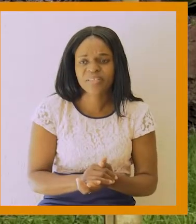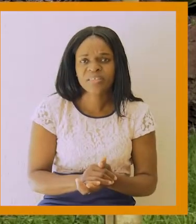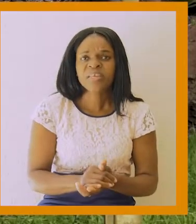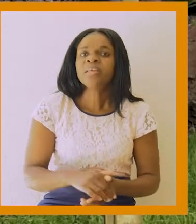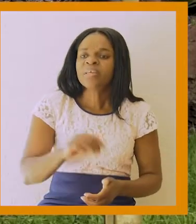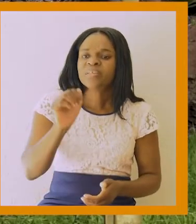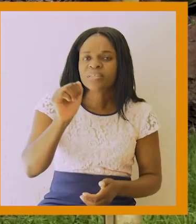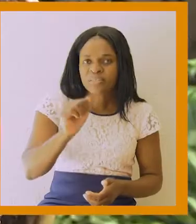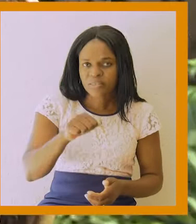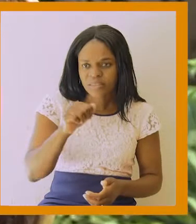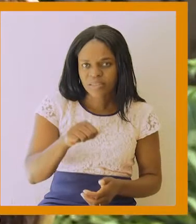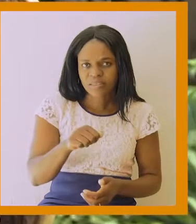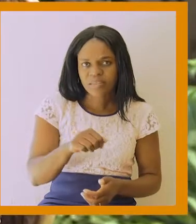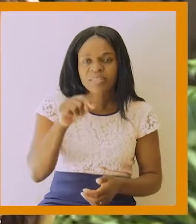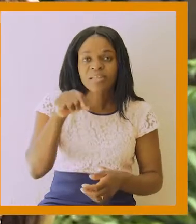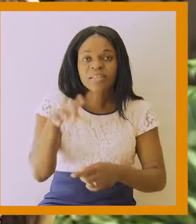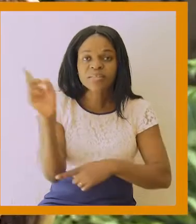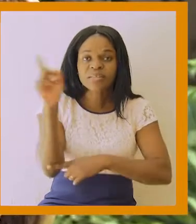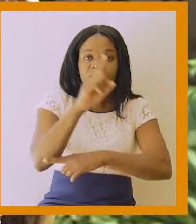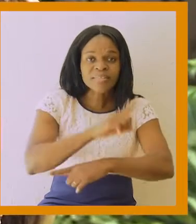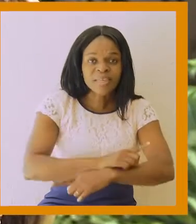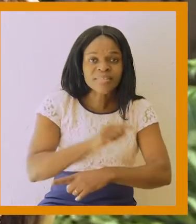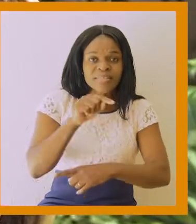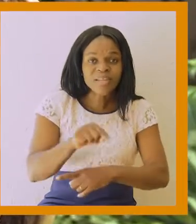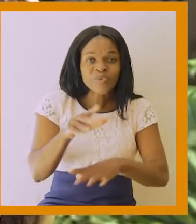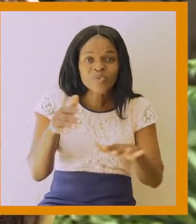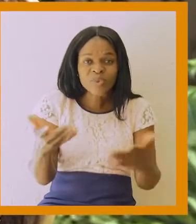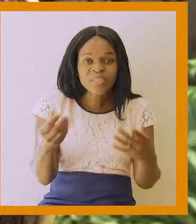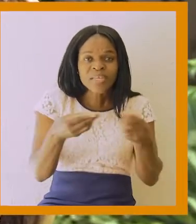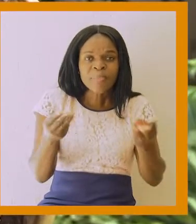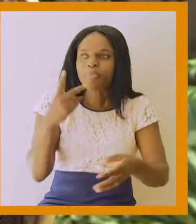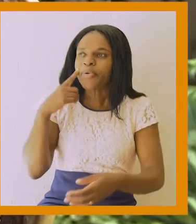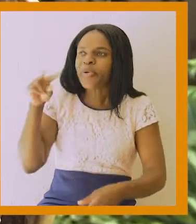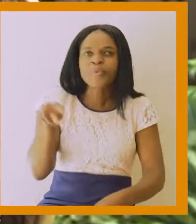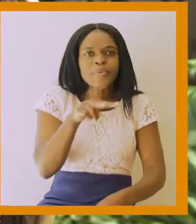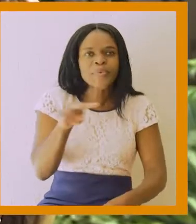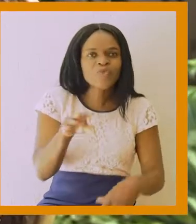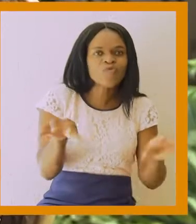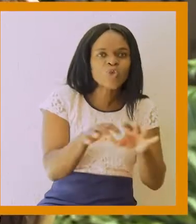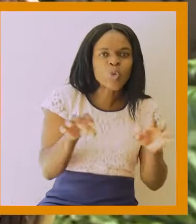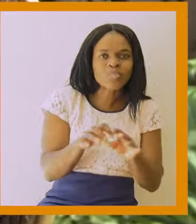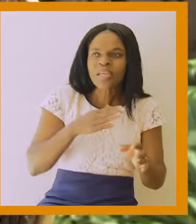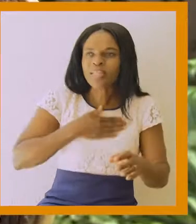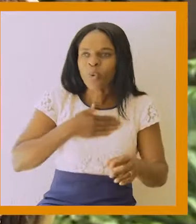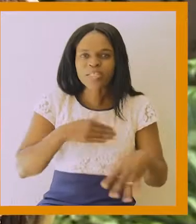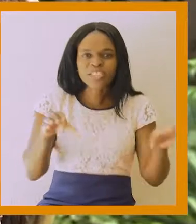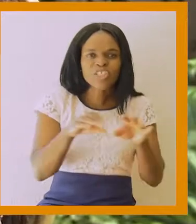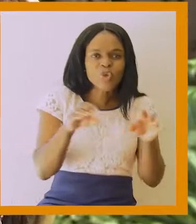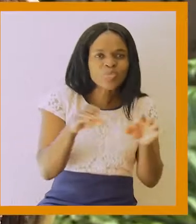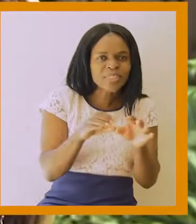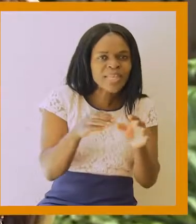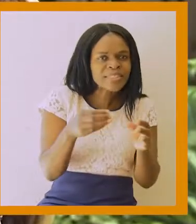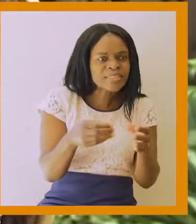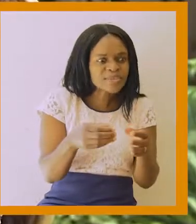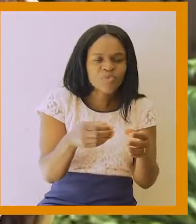trafficking, it can happen, especially these days when people are looking for jobs, they want greener